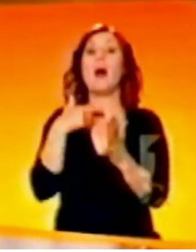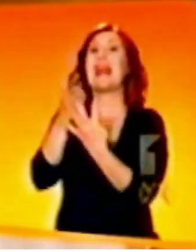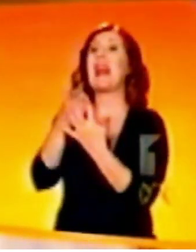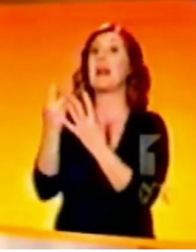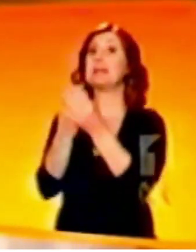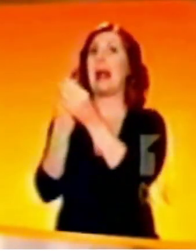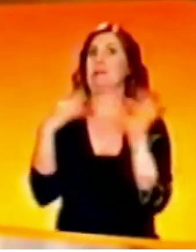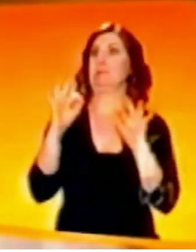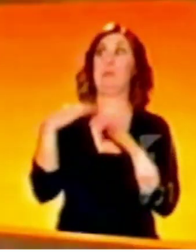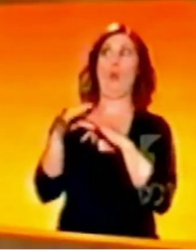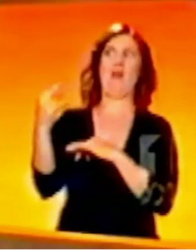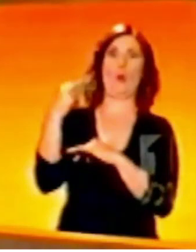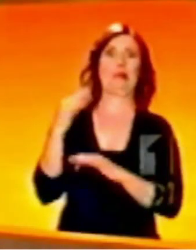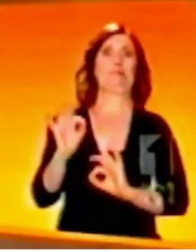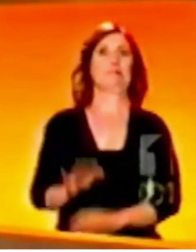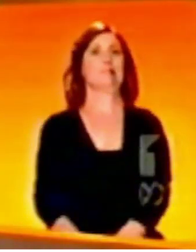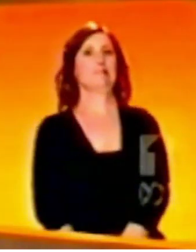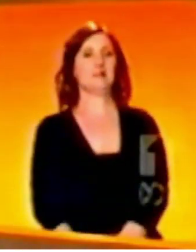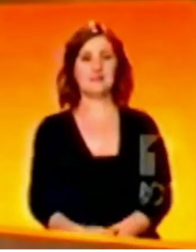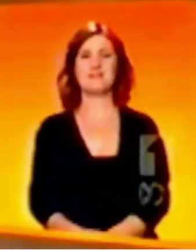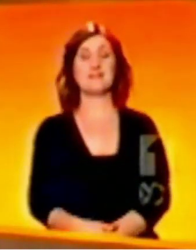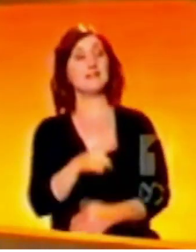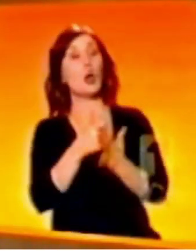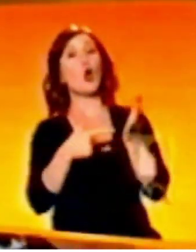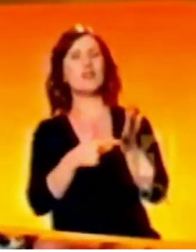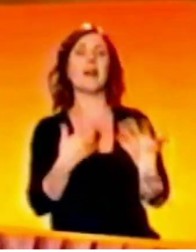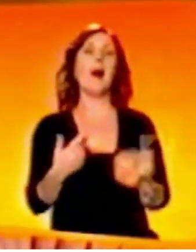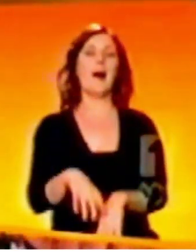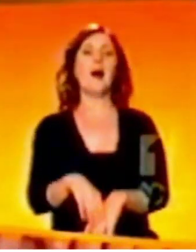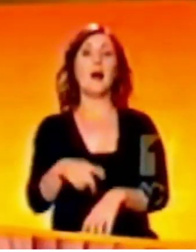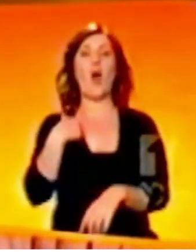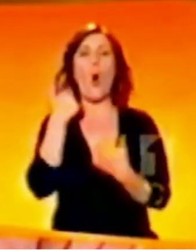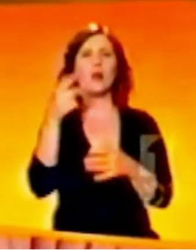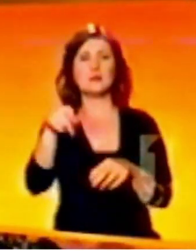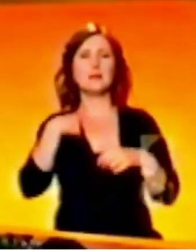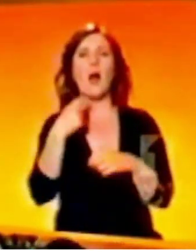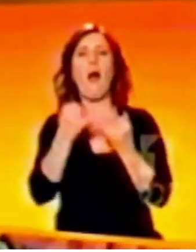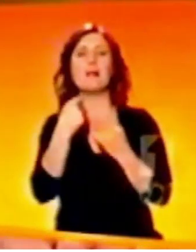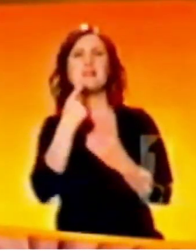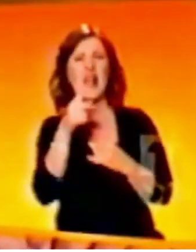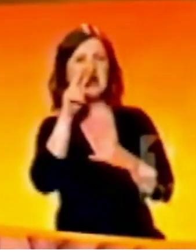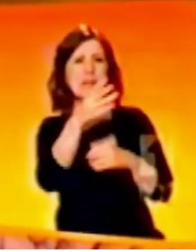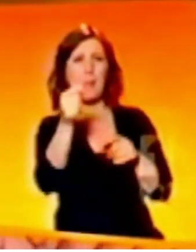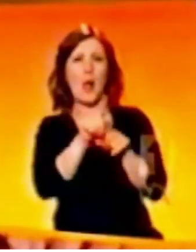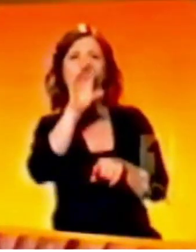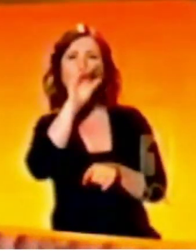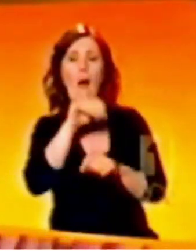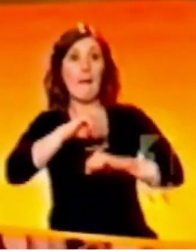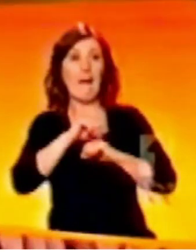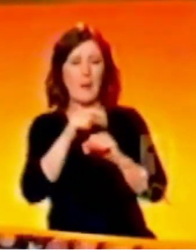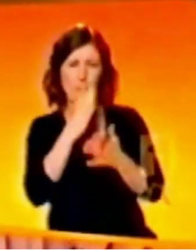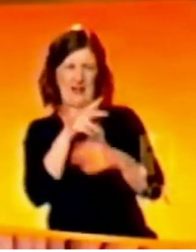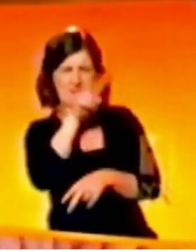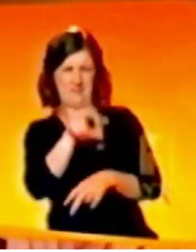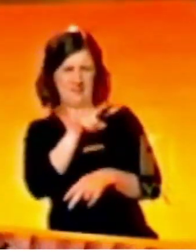sites. Kurt. Mate, my uncle used to say, if it walks like a duck, quacks like a duck, ruffles its feathers like a duck, it's probably still